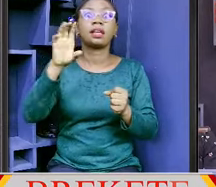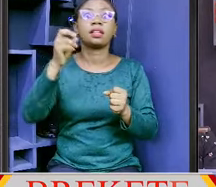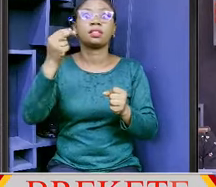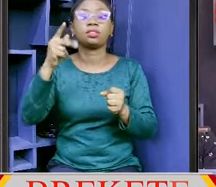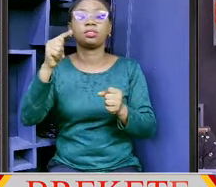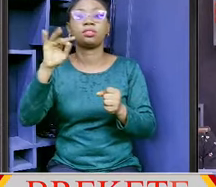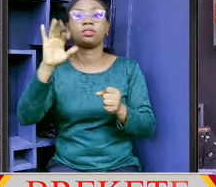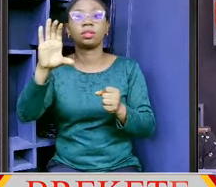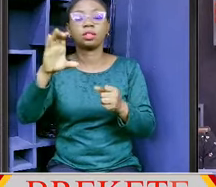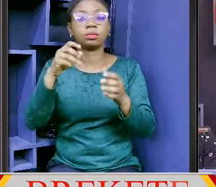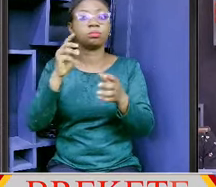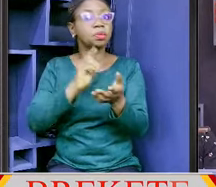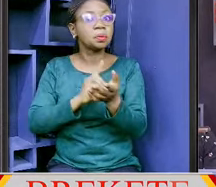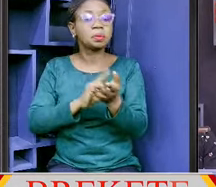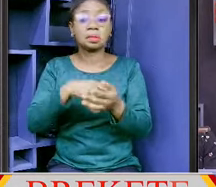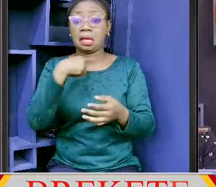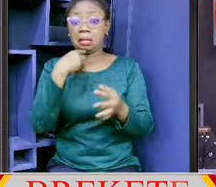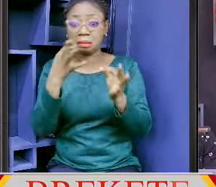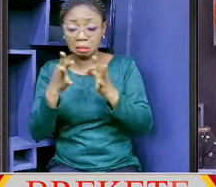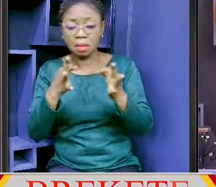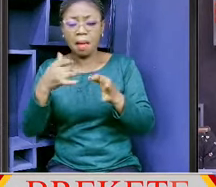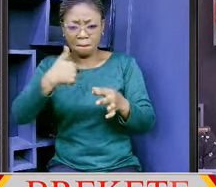mental evaluation.